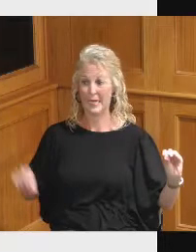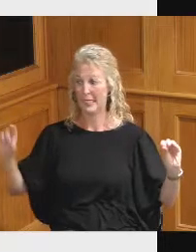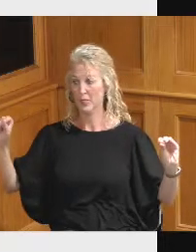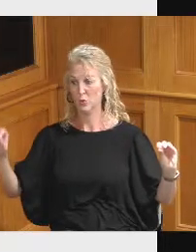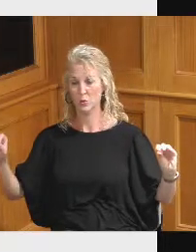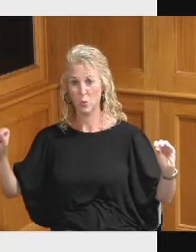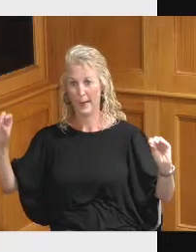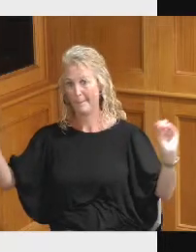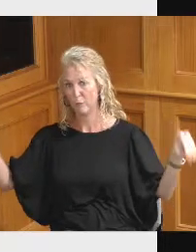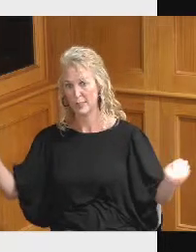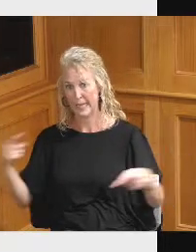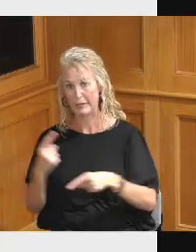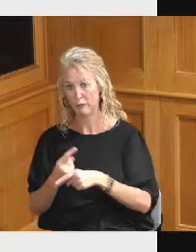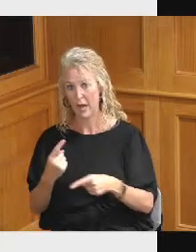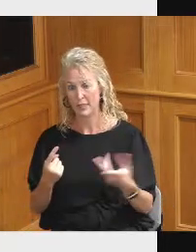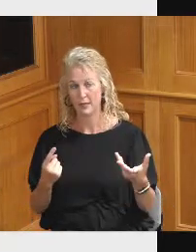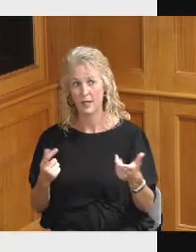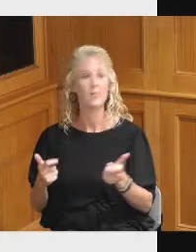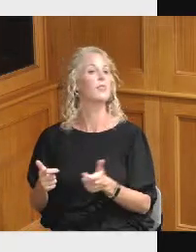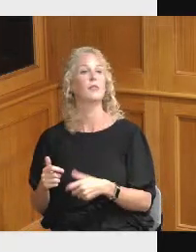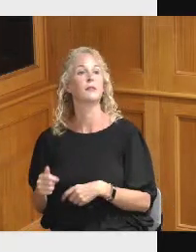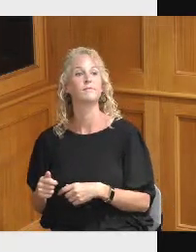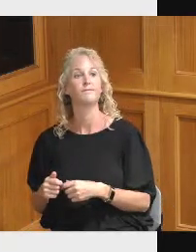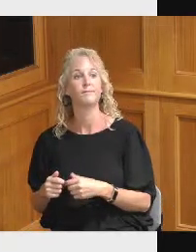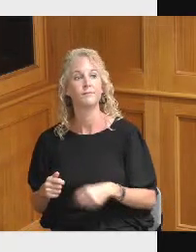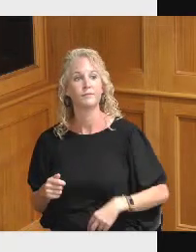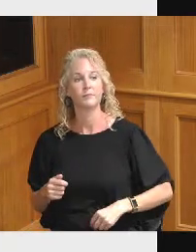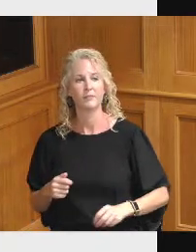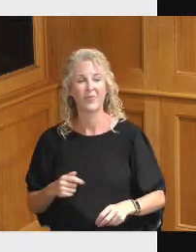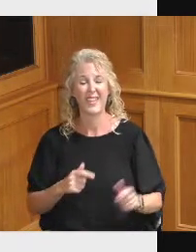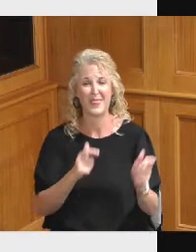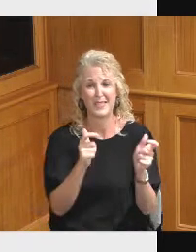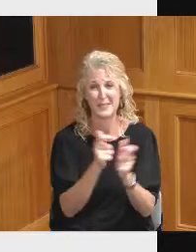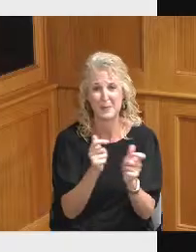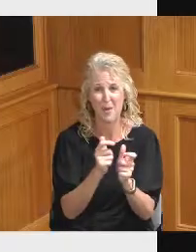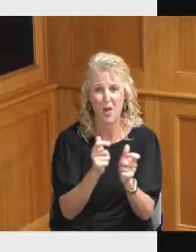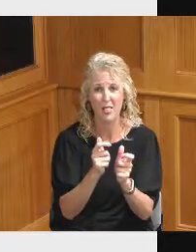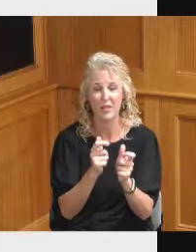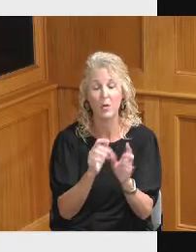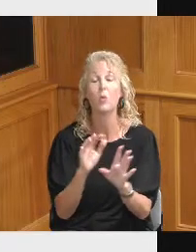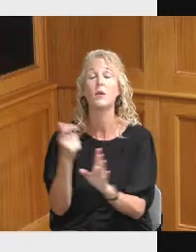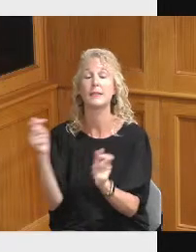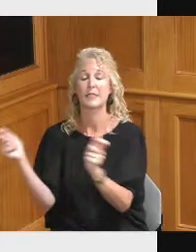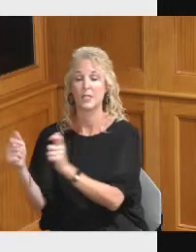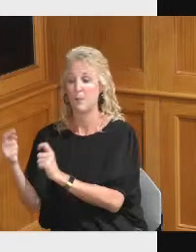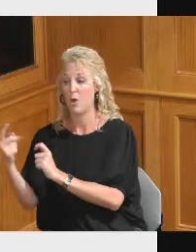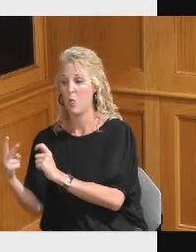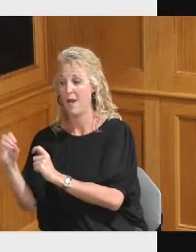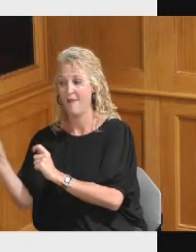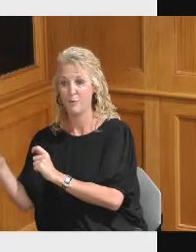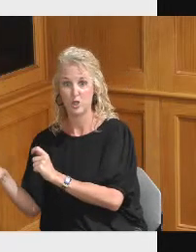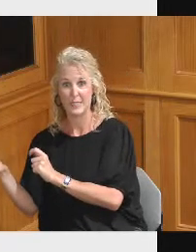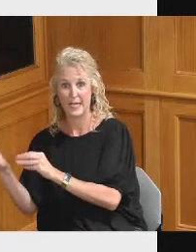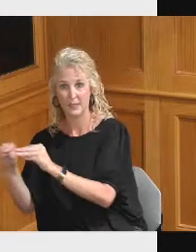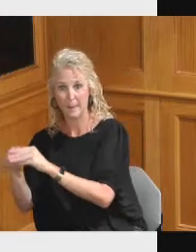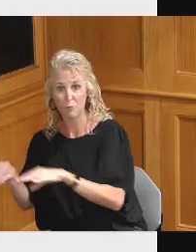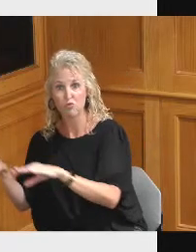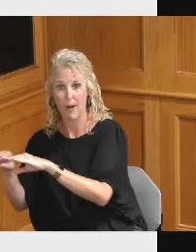like the smallest, and in this case, it's the smallest 0.5% of the